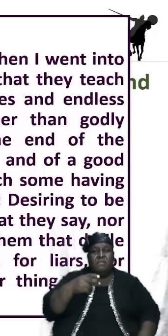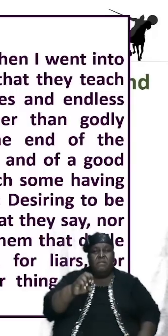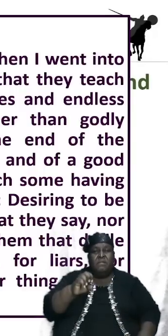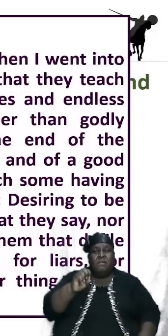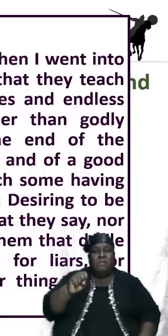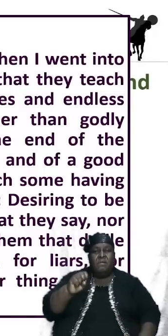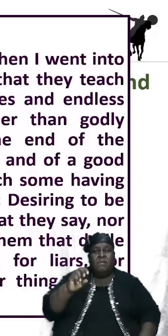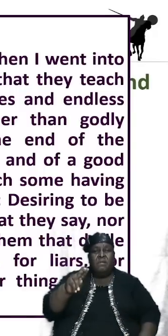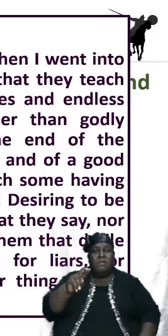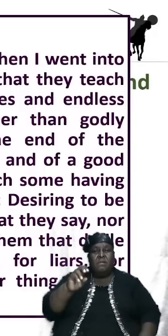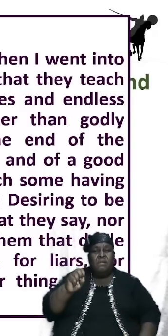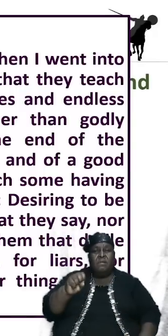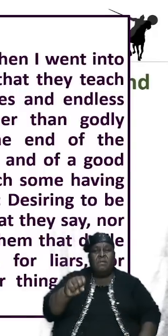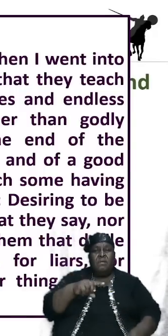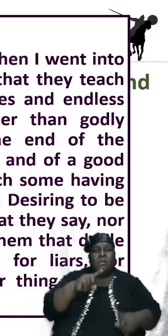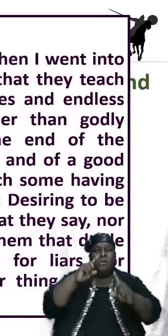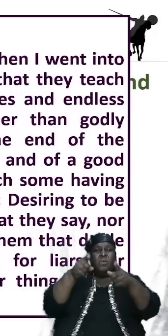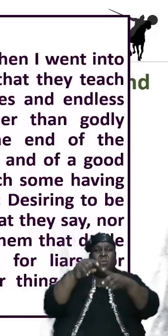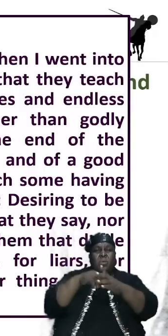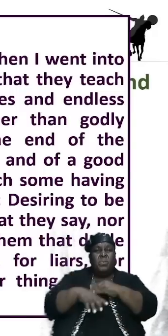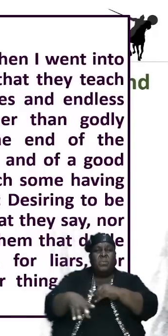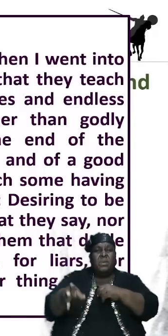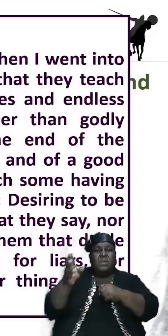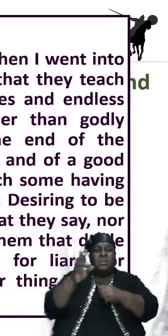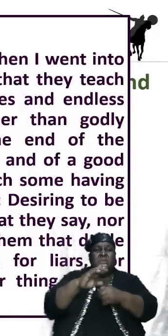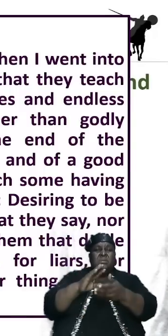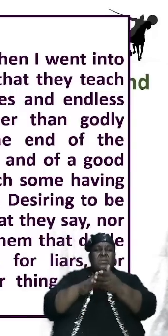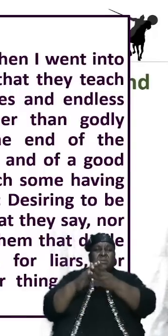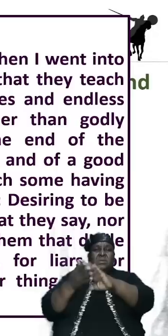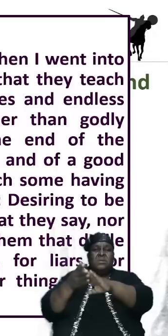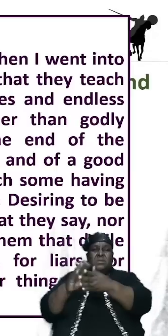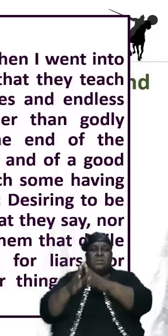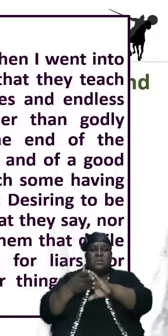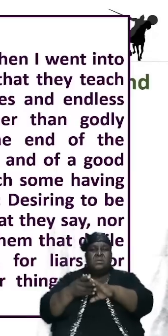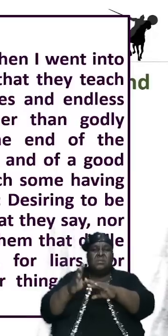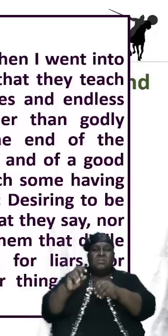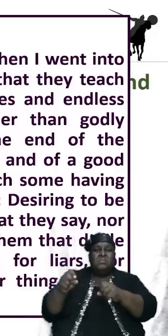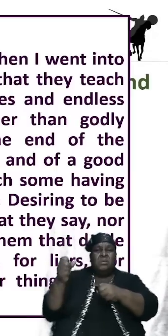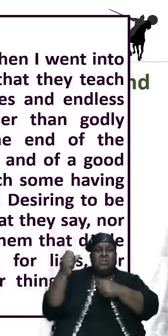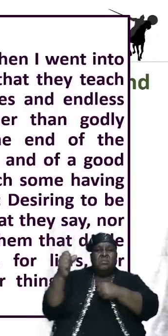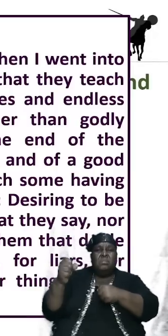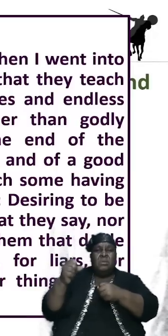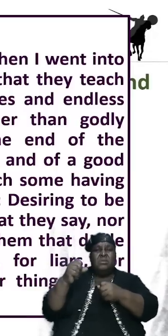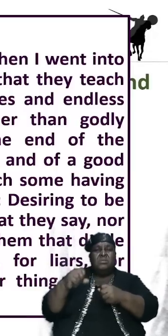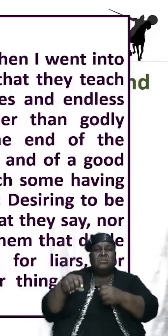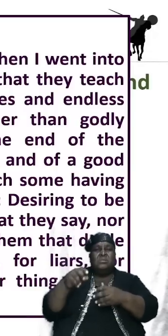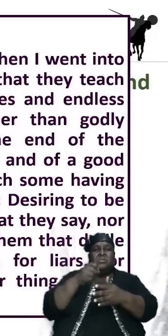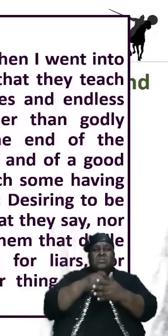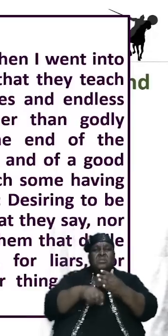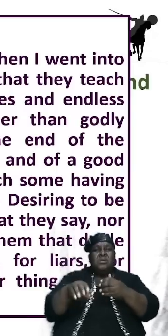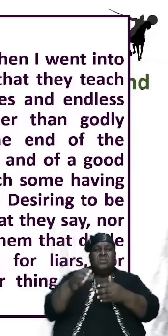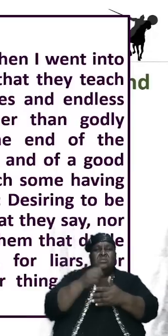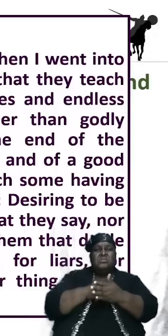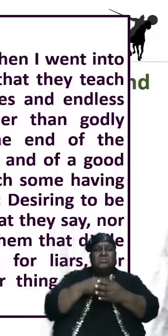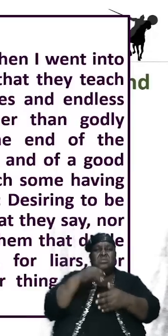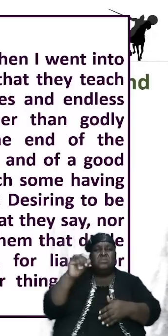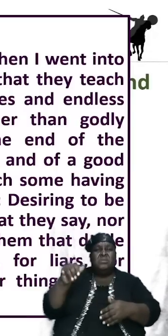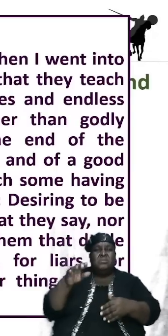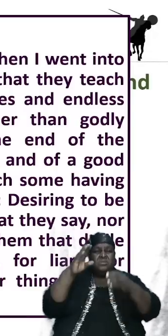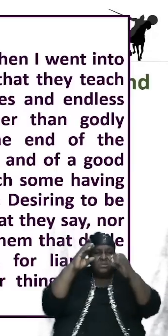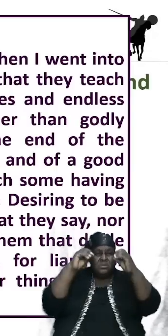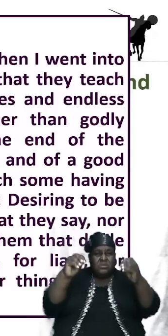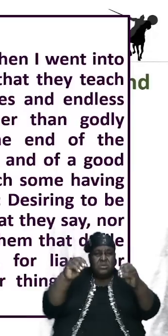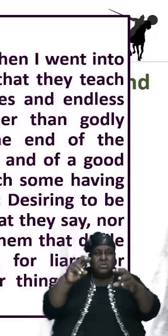into Macedonia, that thou mightest charge some that they teach no other doctrine. He said, neither give heed to fables